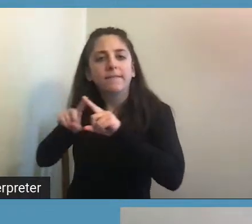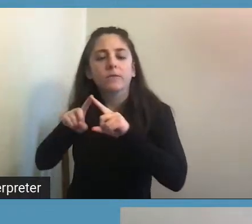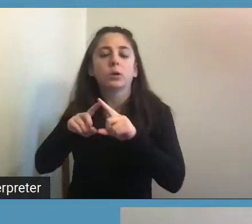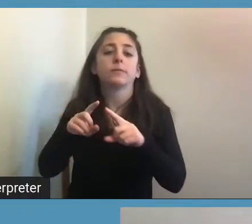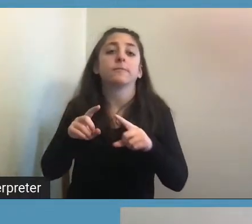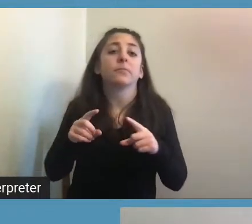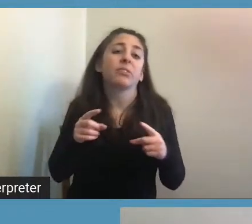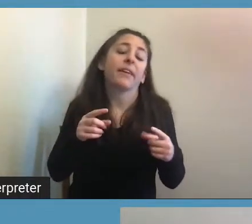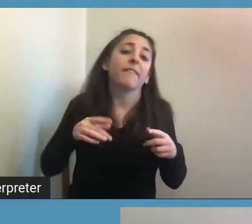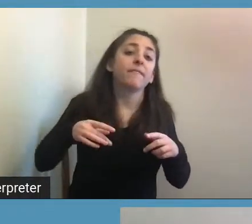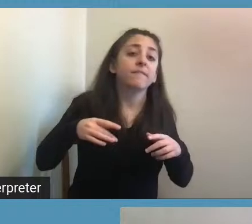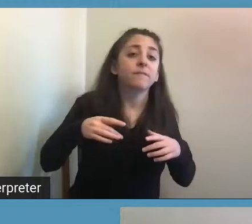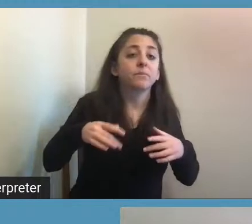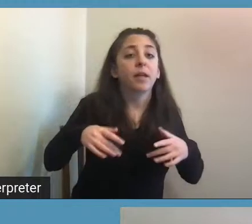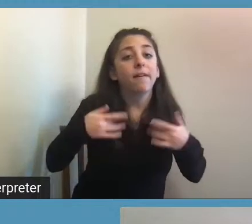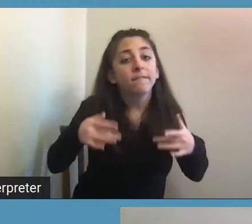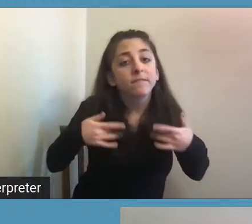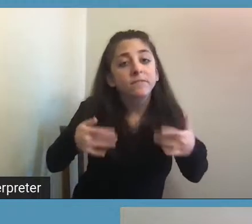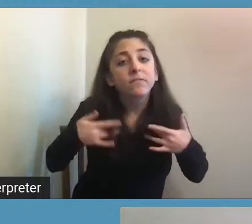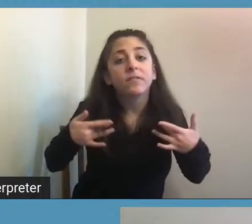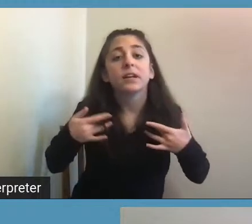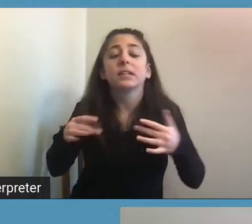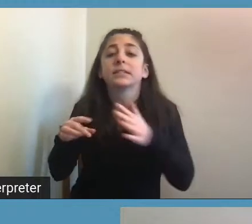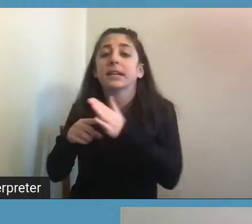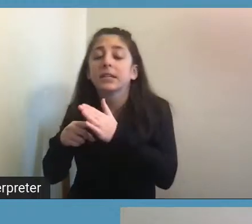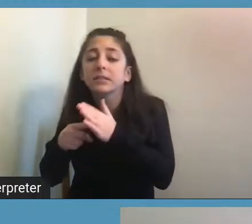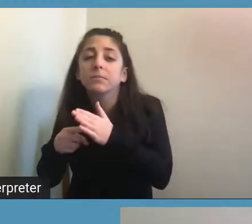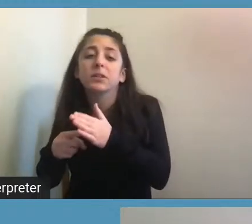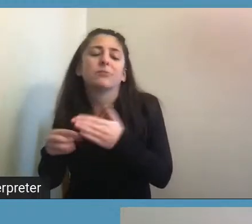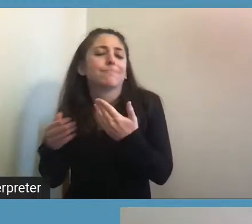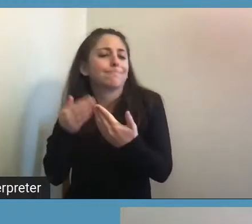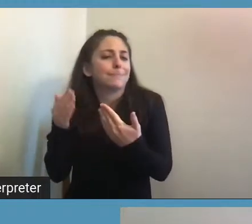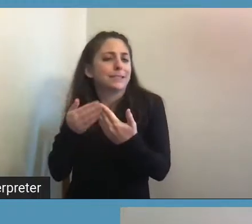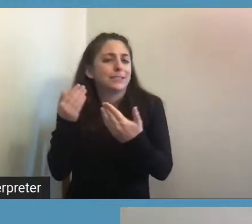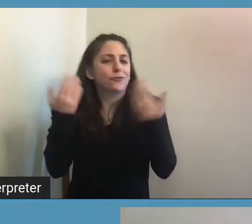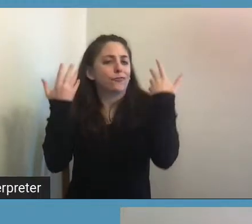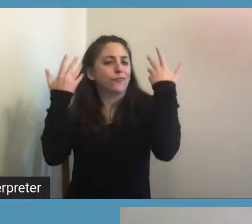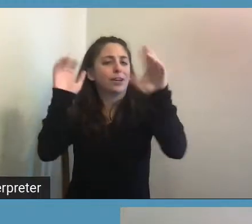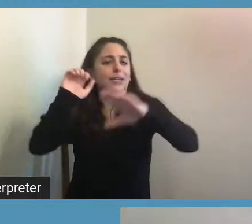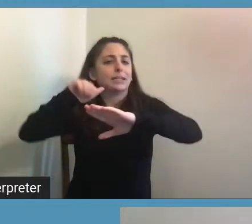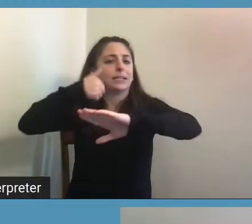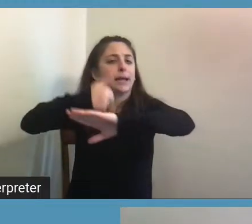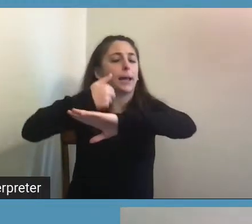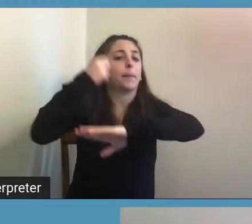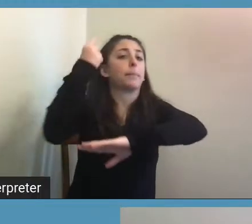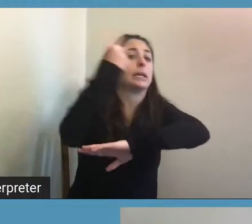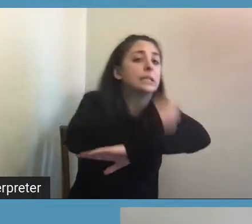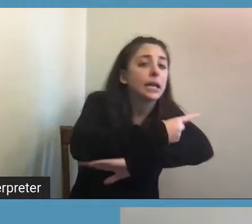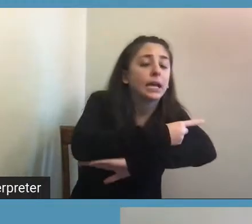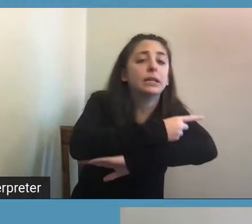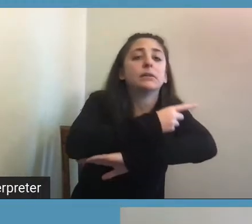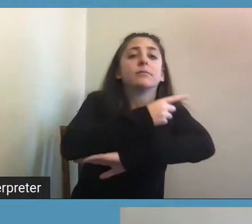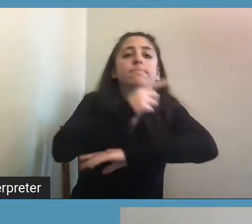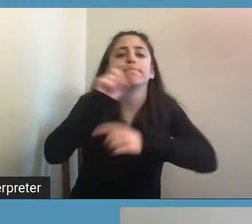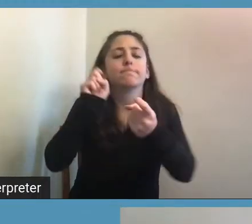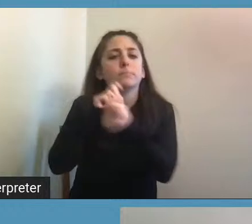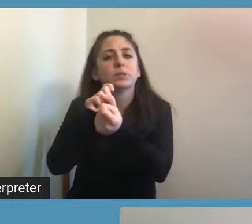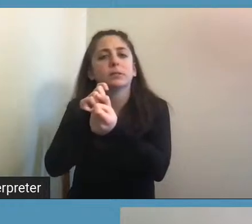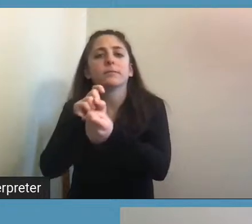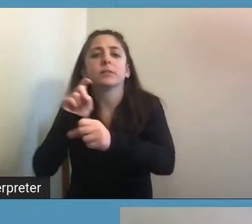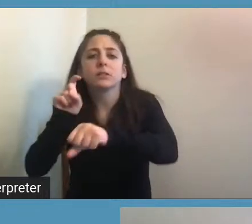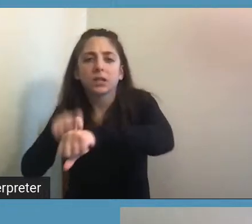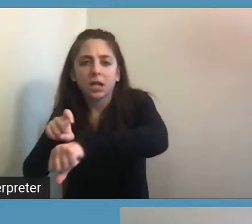exhibitions, it's easy. Like you have a date, a place, and a time, right? And you're sharing your